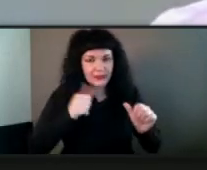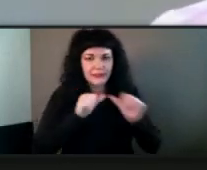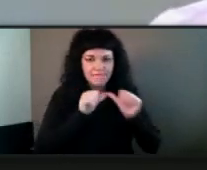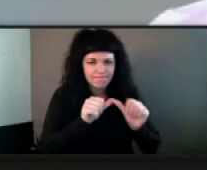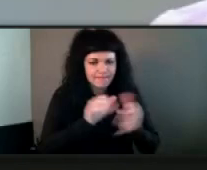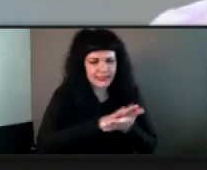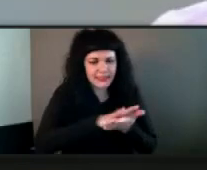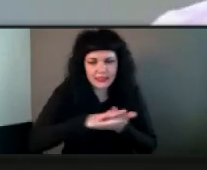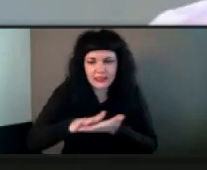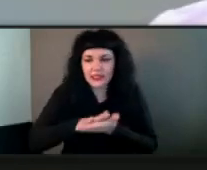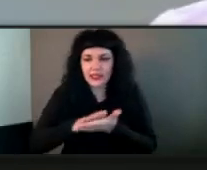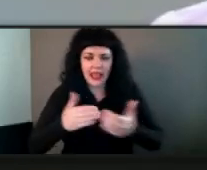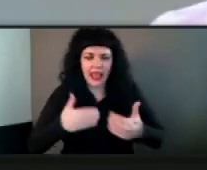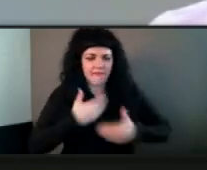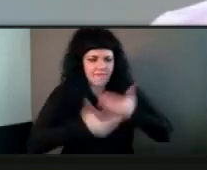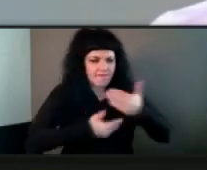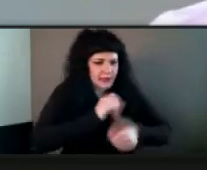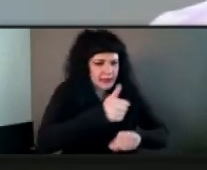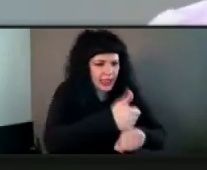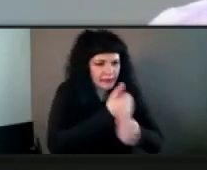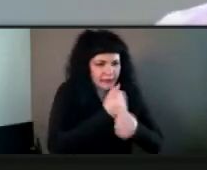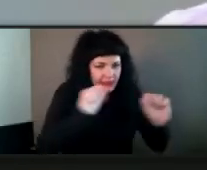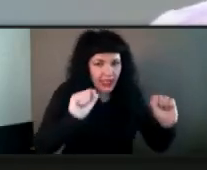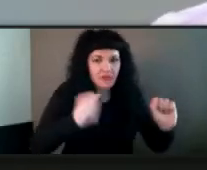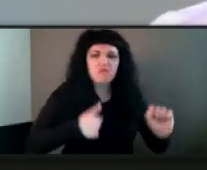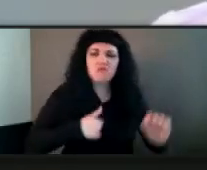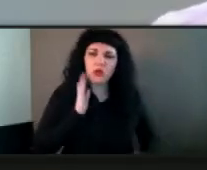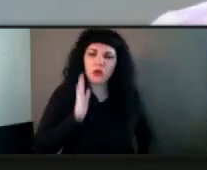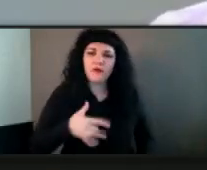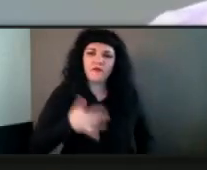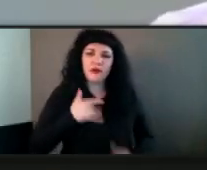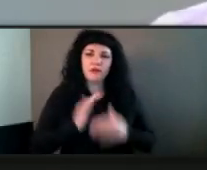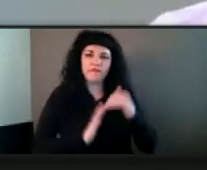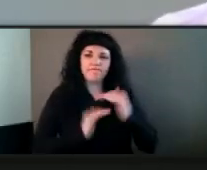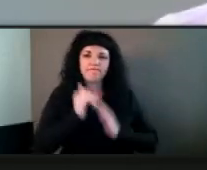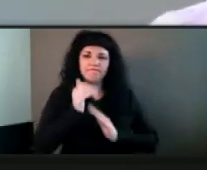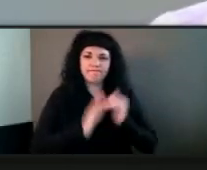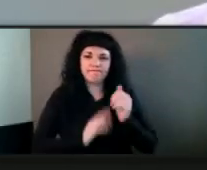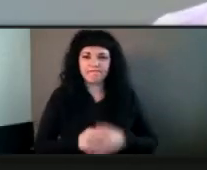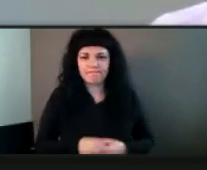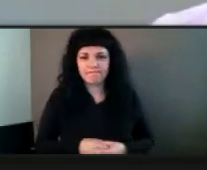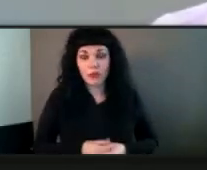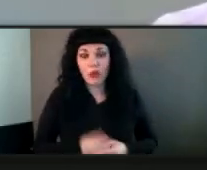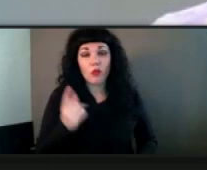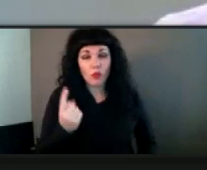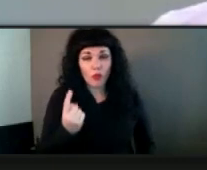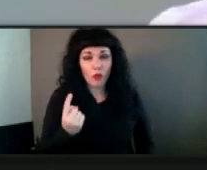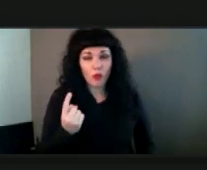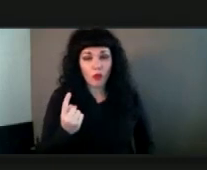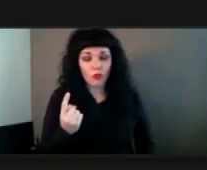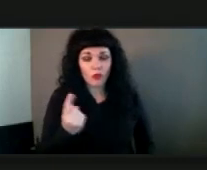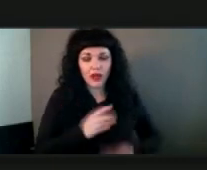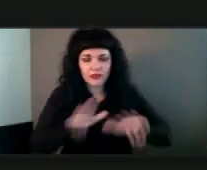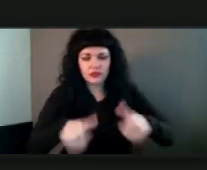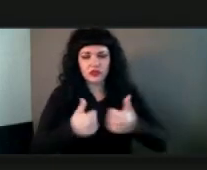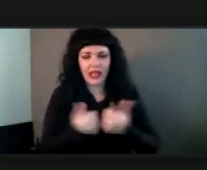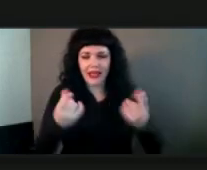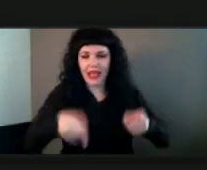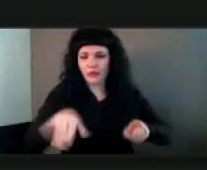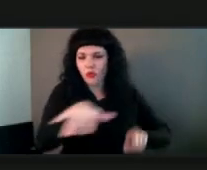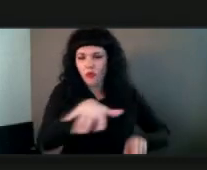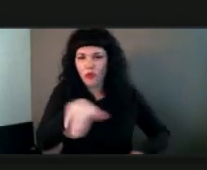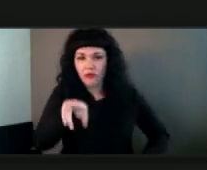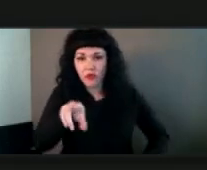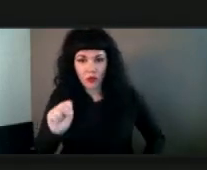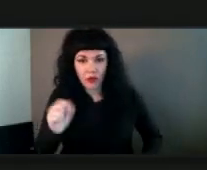having a process in place, I think I would feel comfortable. I think one of the big issues that's kind of happening across the country, which is a challenge, is that, and